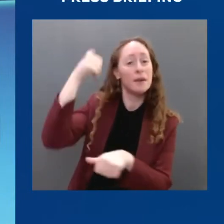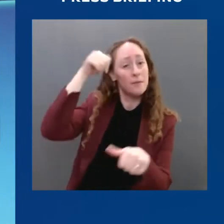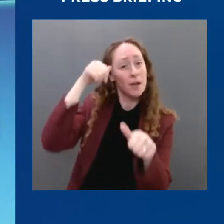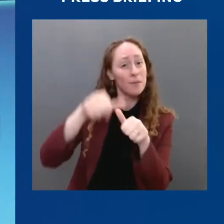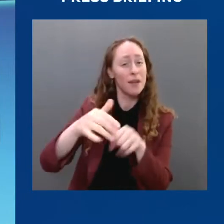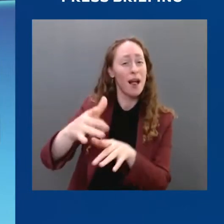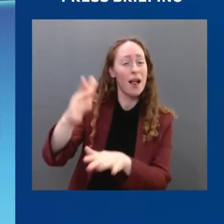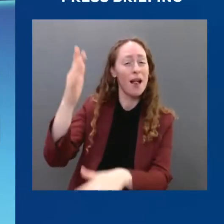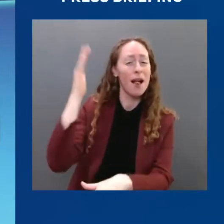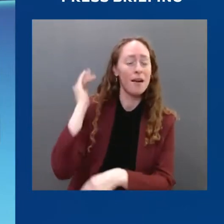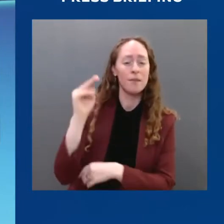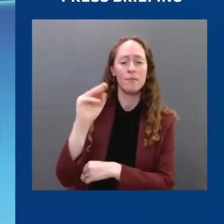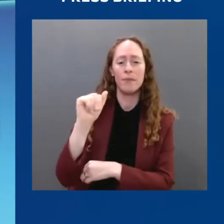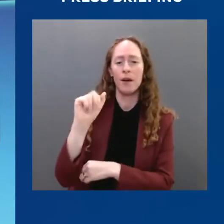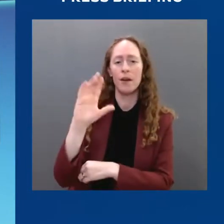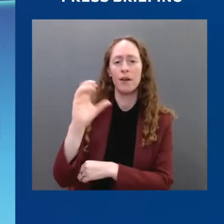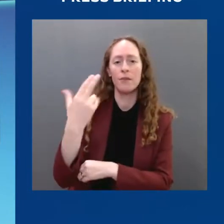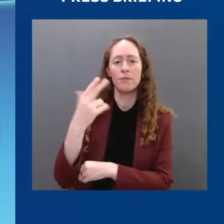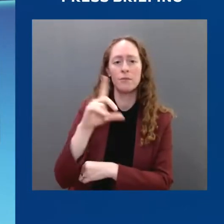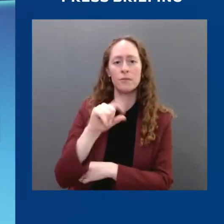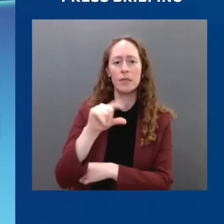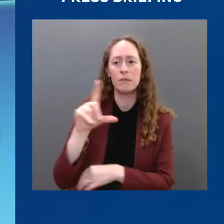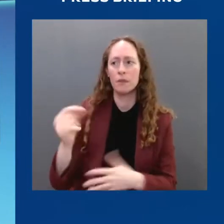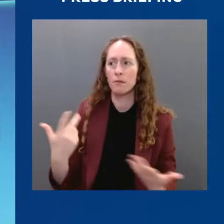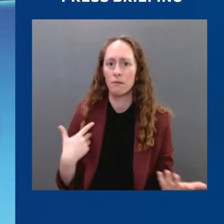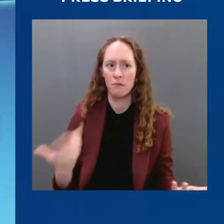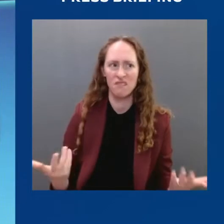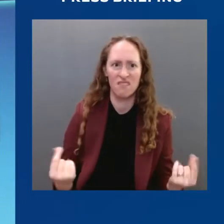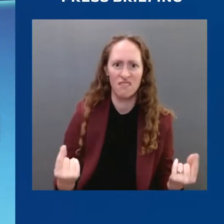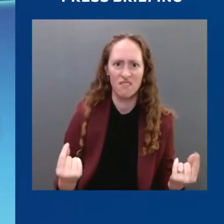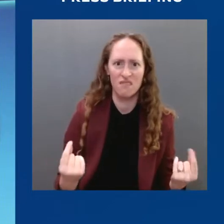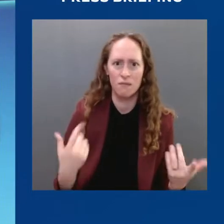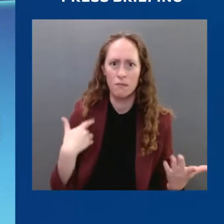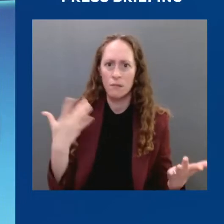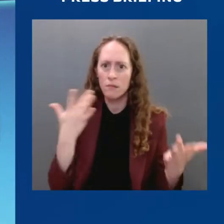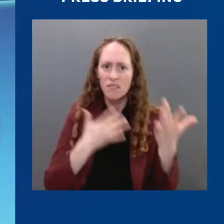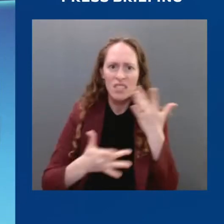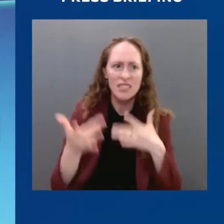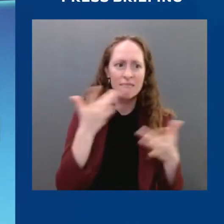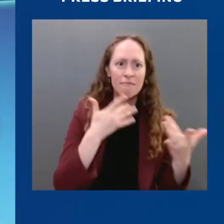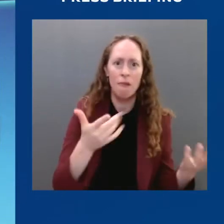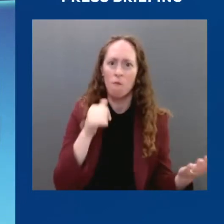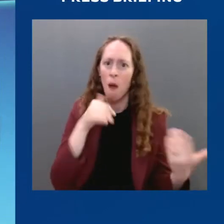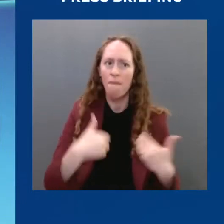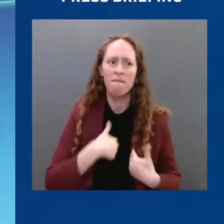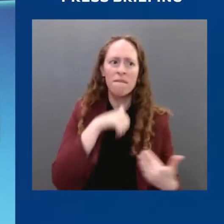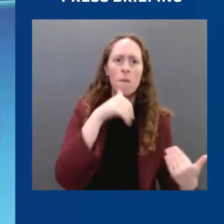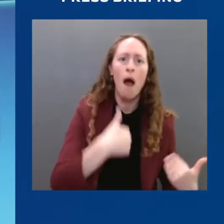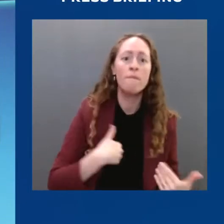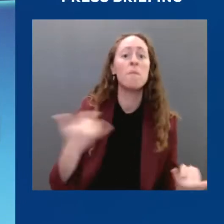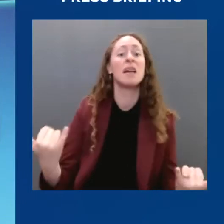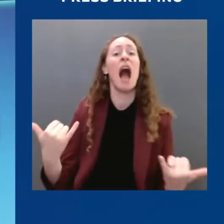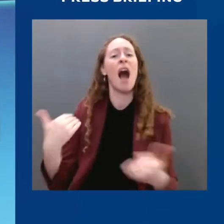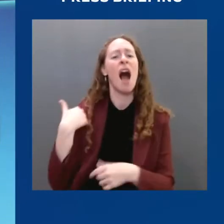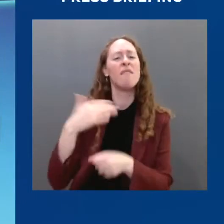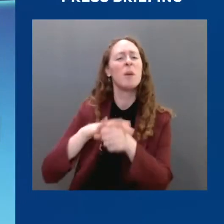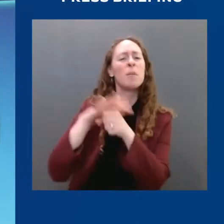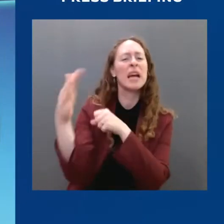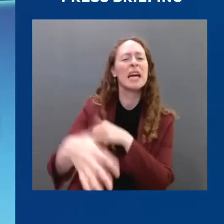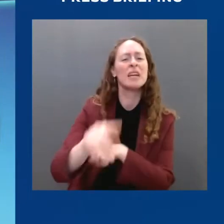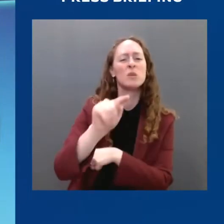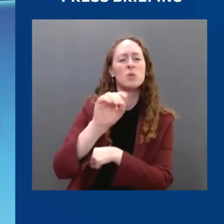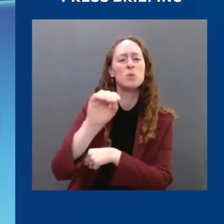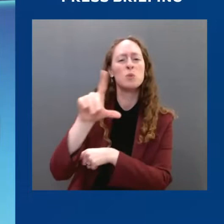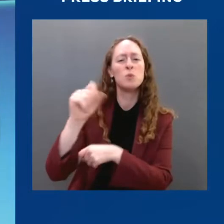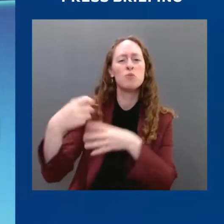leadership and the comprehensive response we've built up over the last 18 months, we have all the capabilities we need